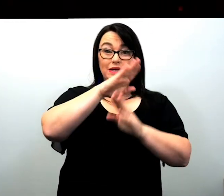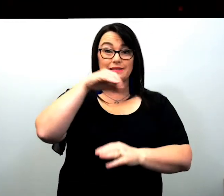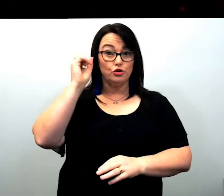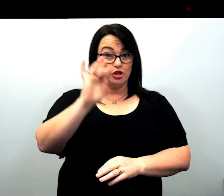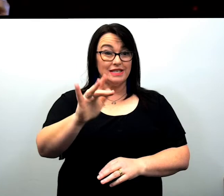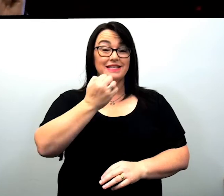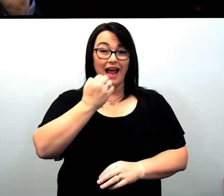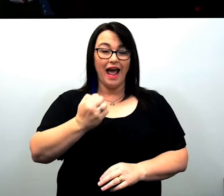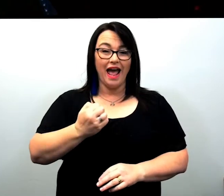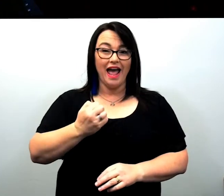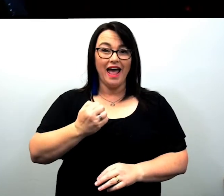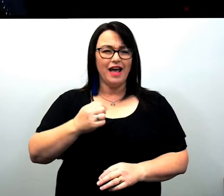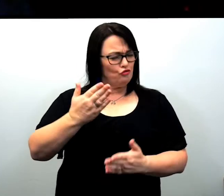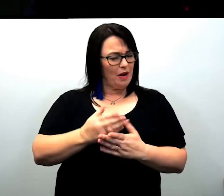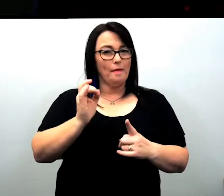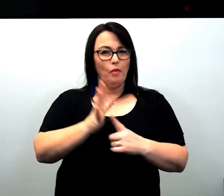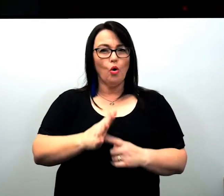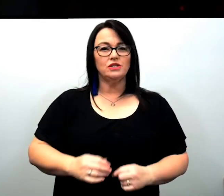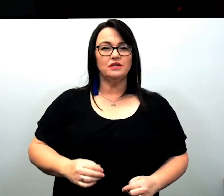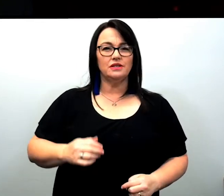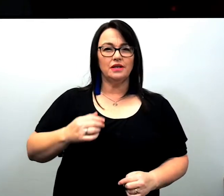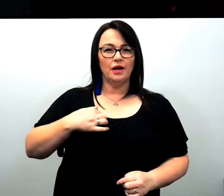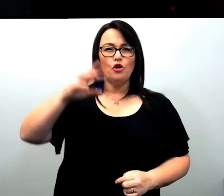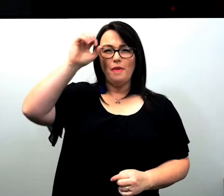he is the one that reveals Jesus.